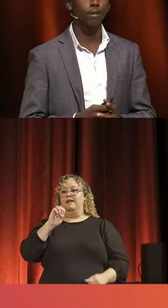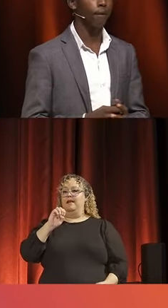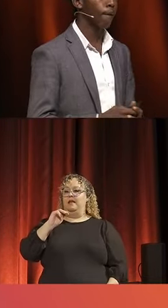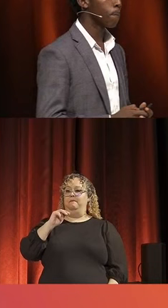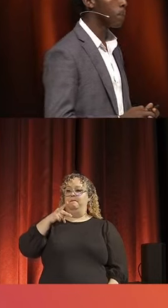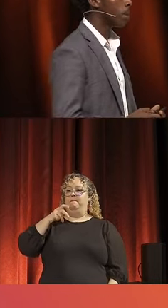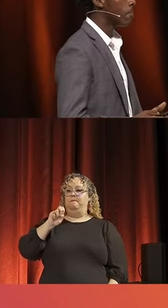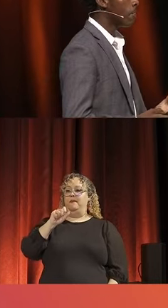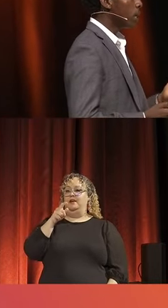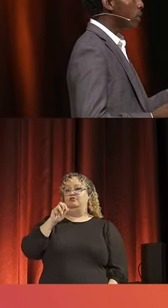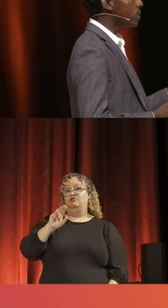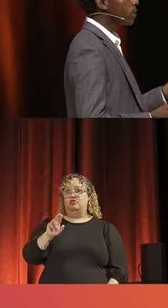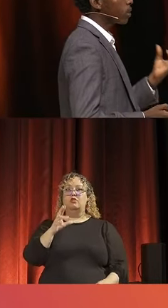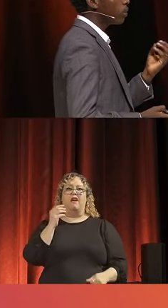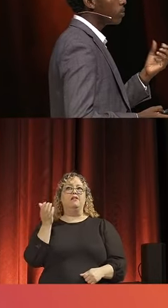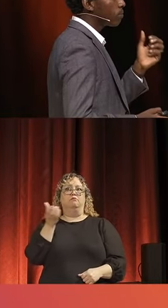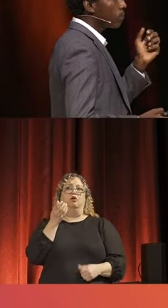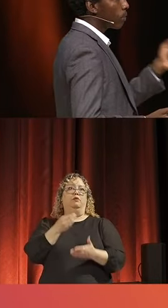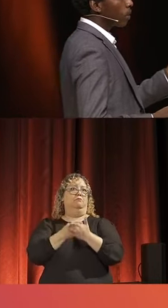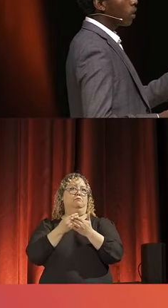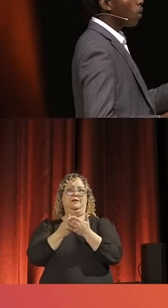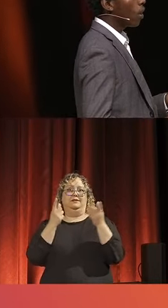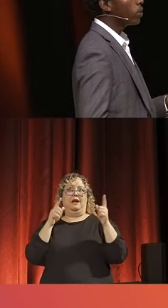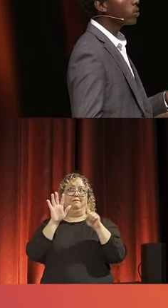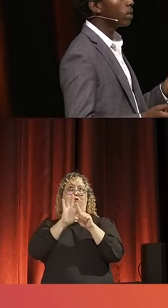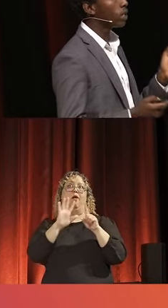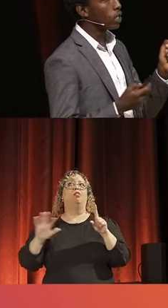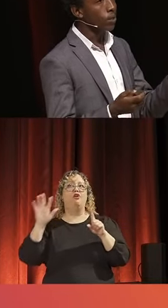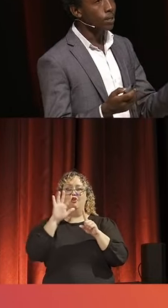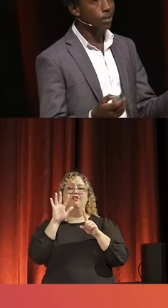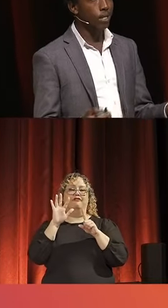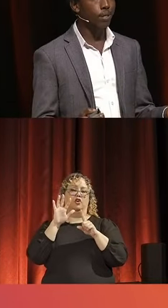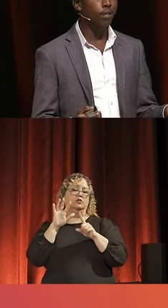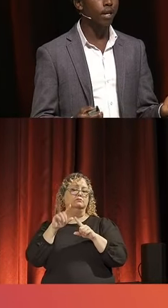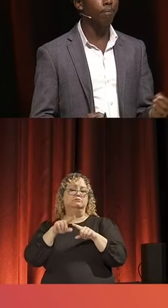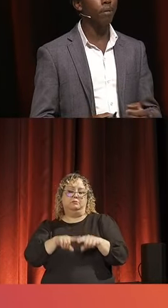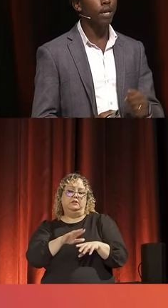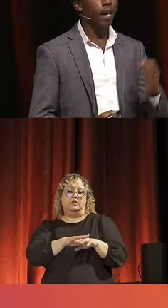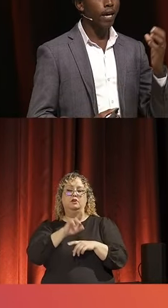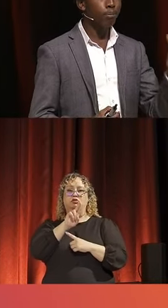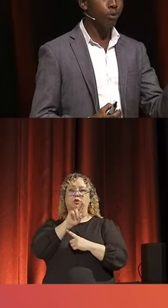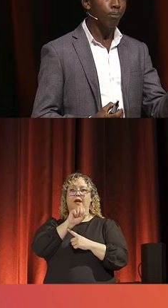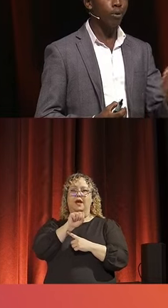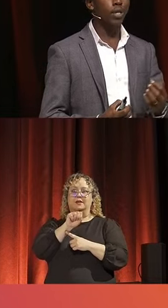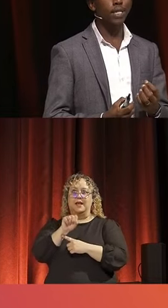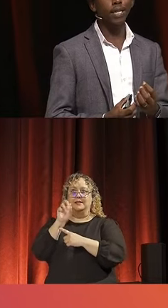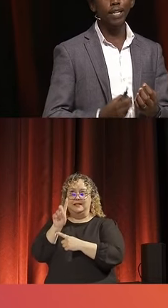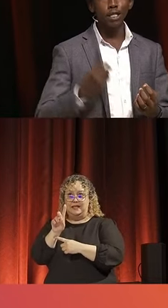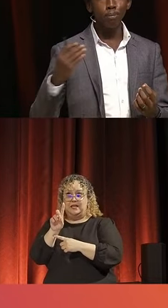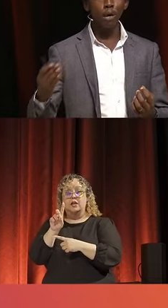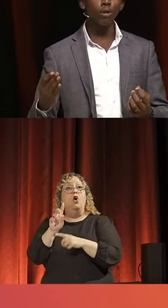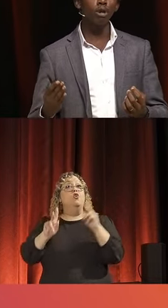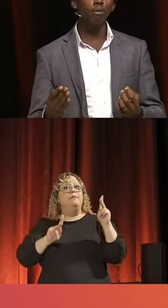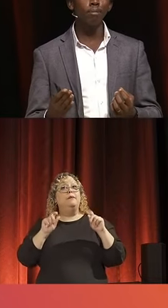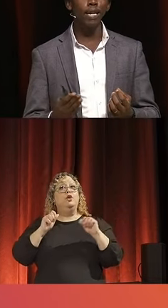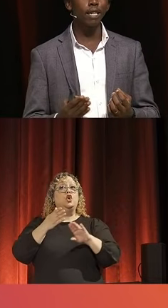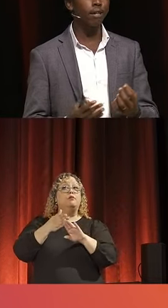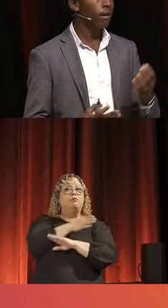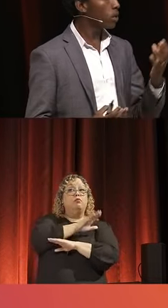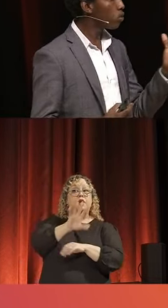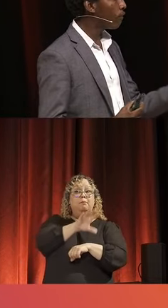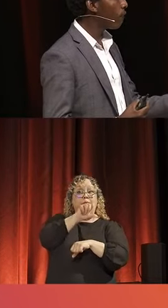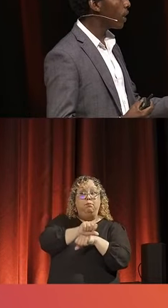continent. Users could go on to the USSD system and pre-book their tickets, pay with mobile